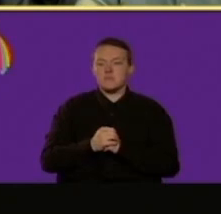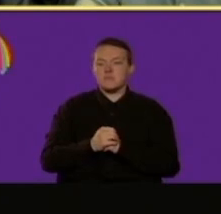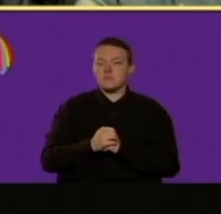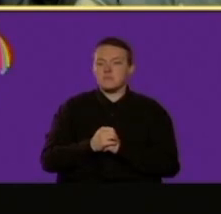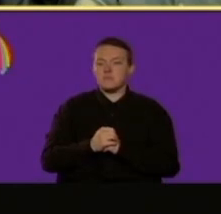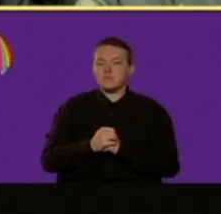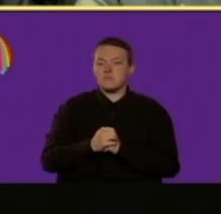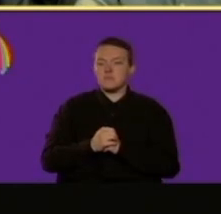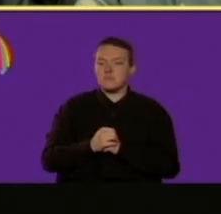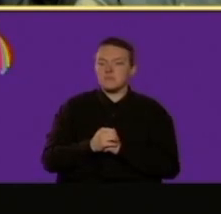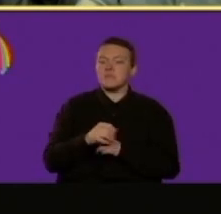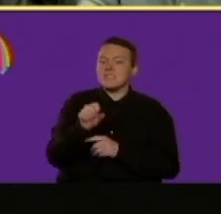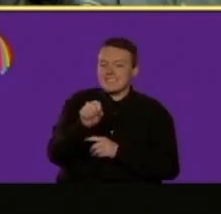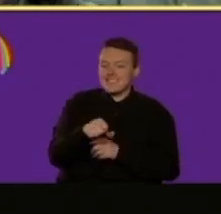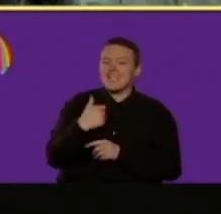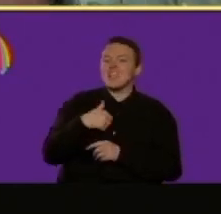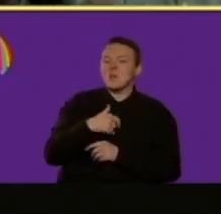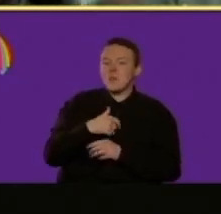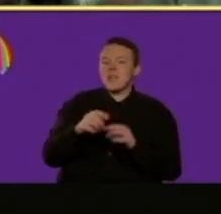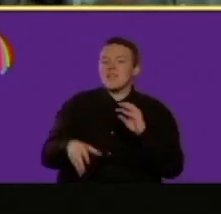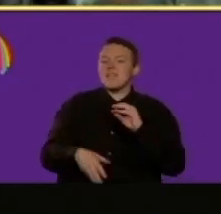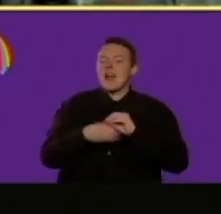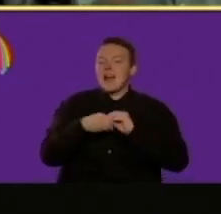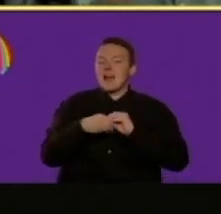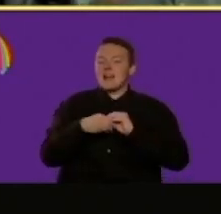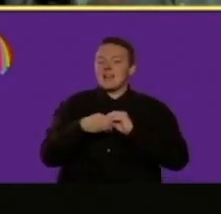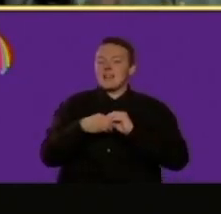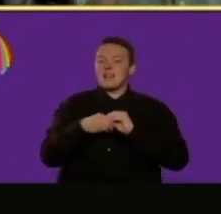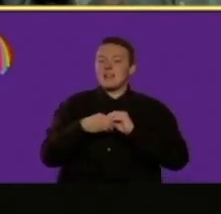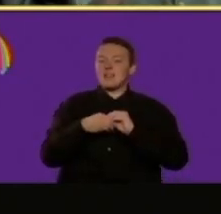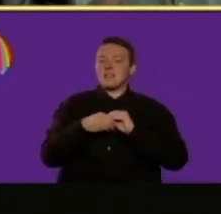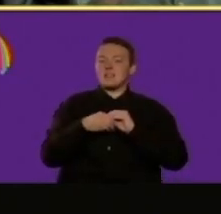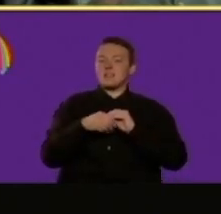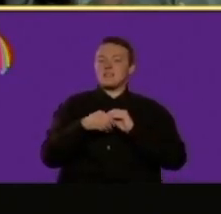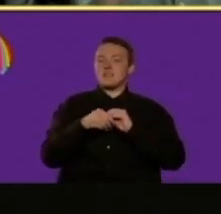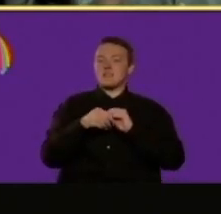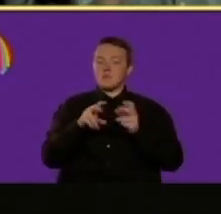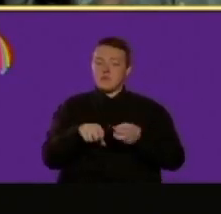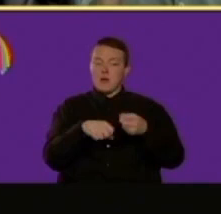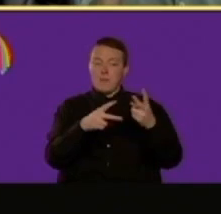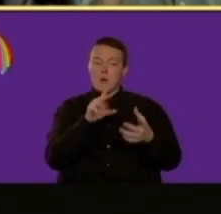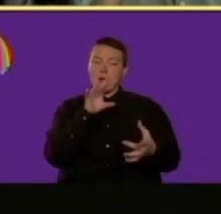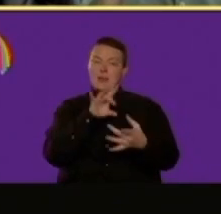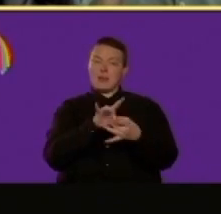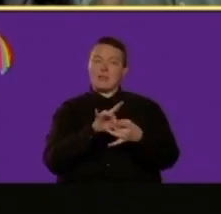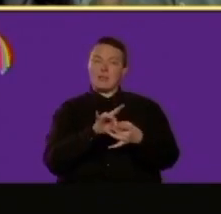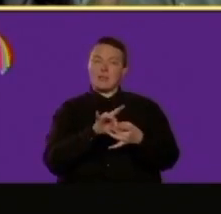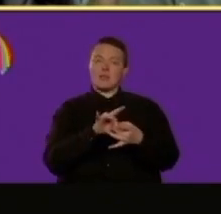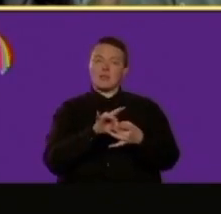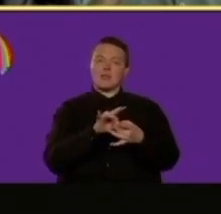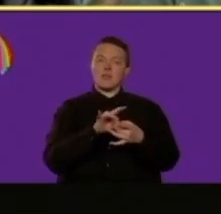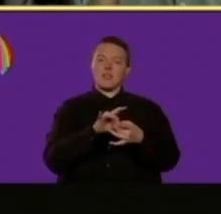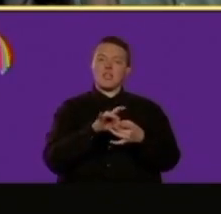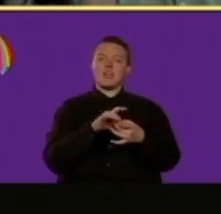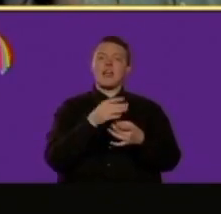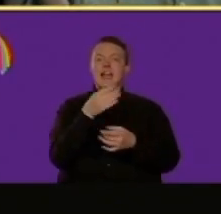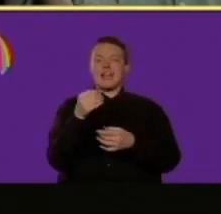We're about to share it now in the chat box. But we also wanted, if it's possible, to